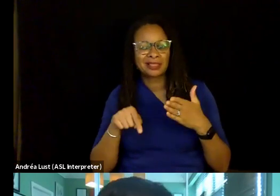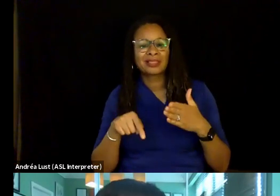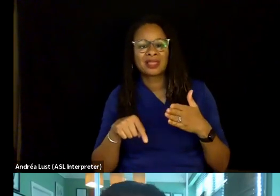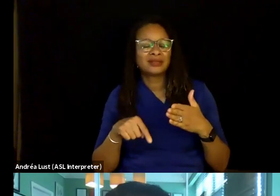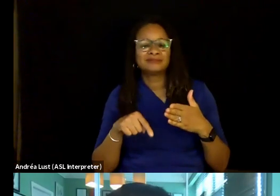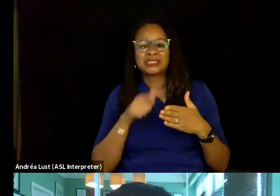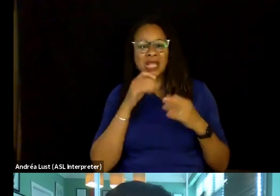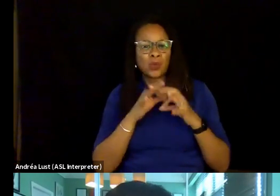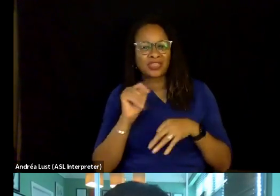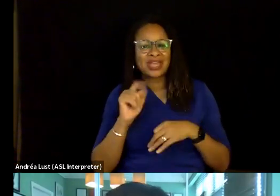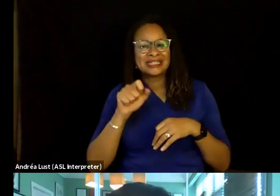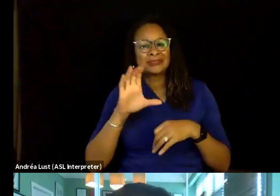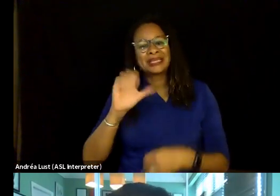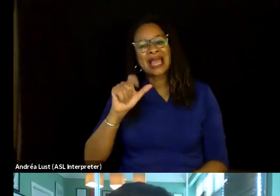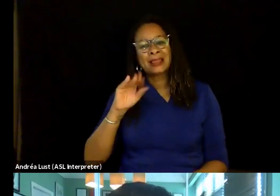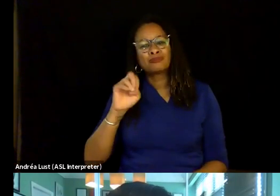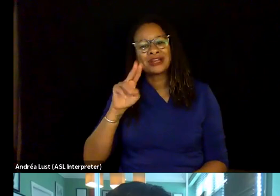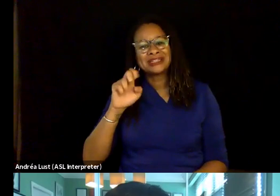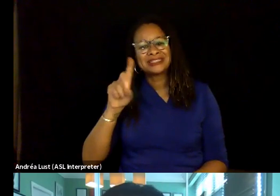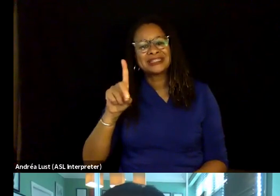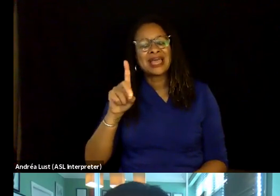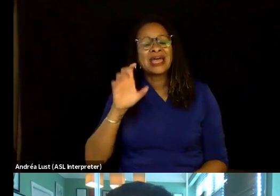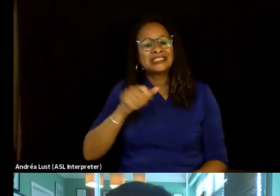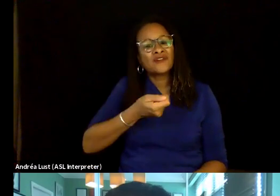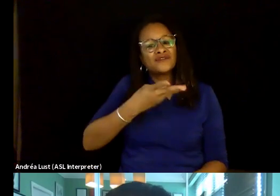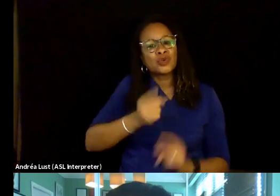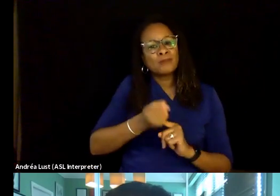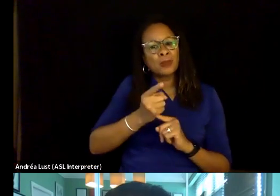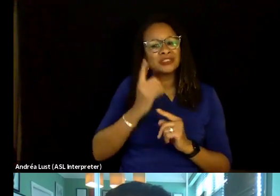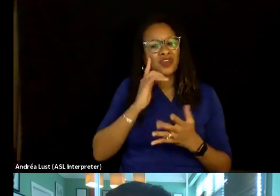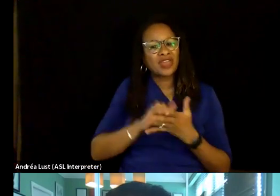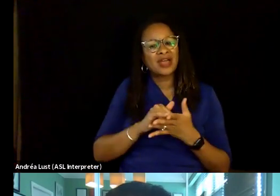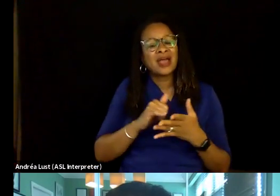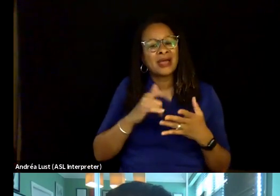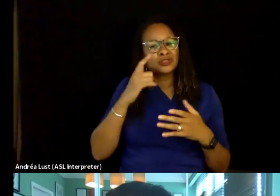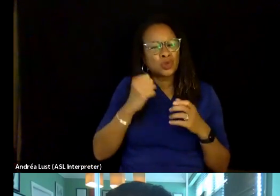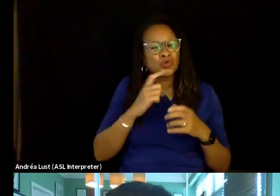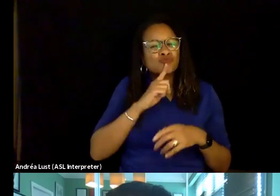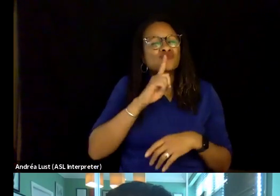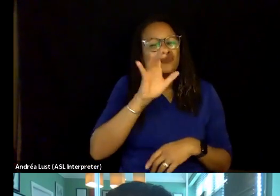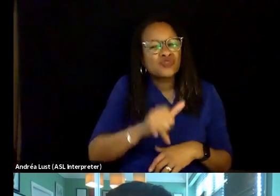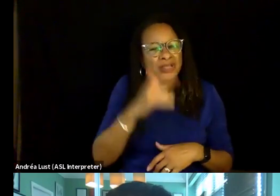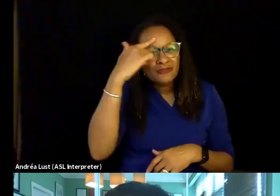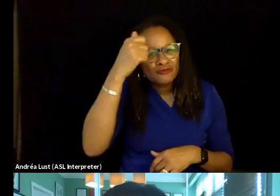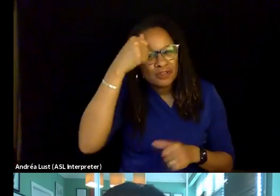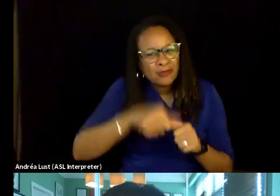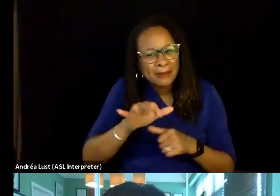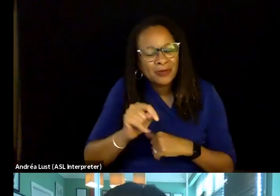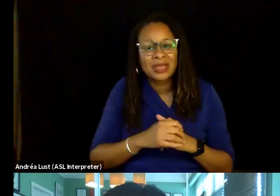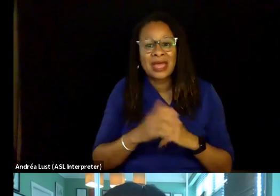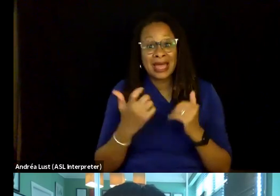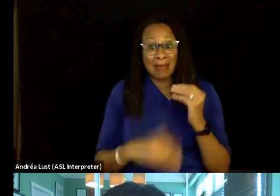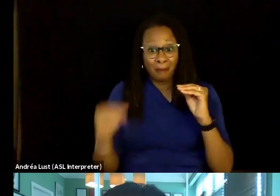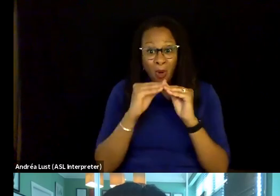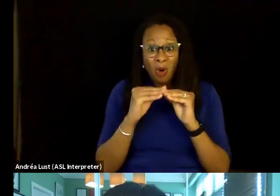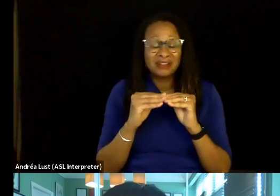be calibrated. There has to be just a few moments of that so you really remember it. Because any more than there's too much to remember